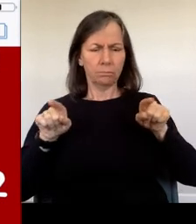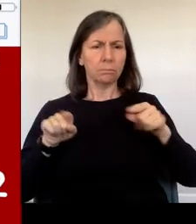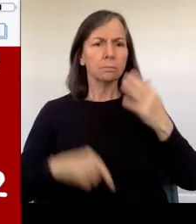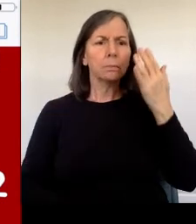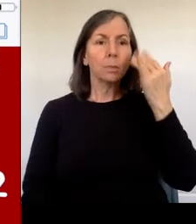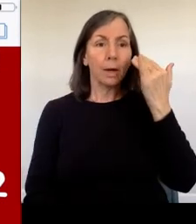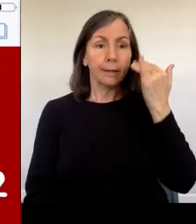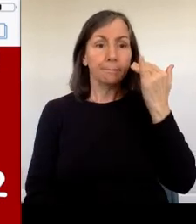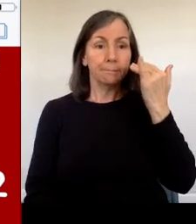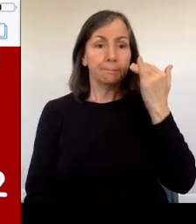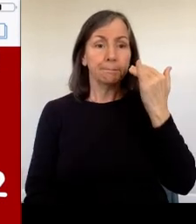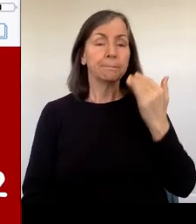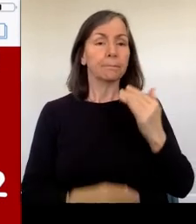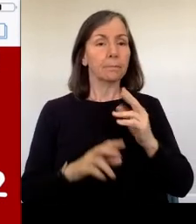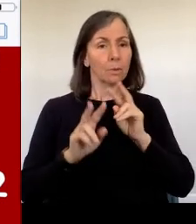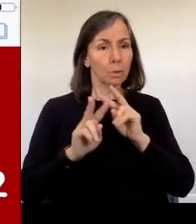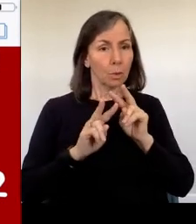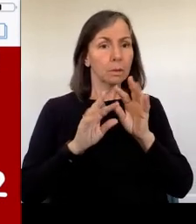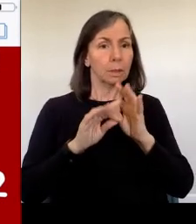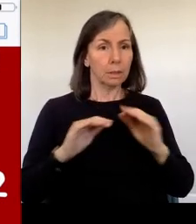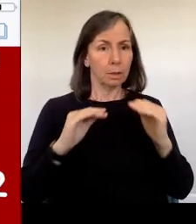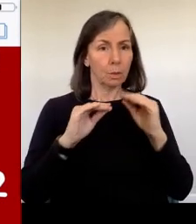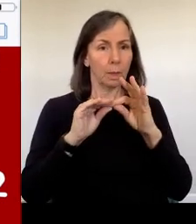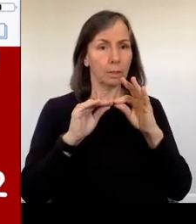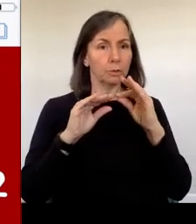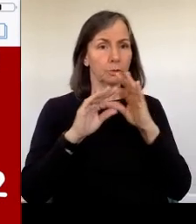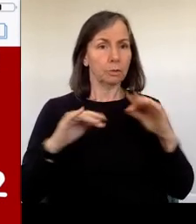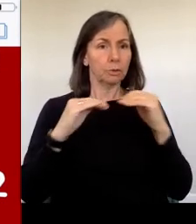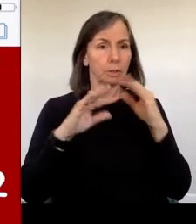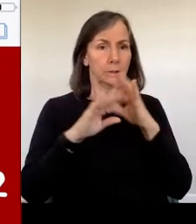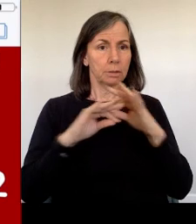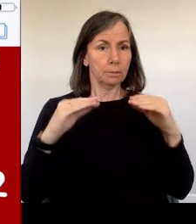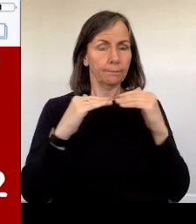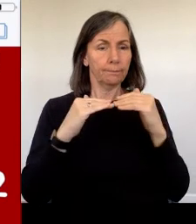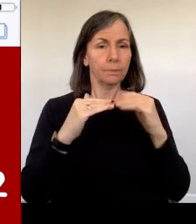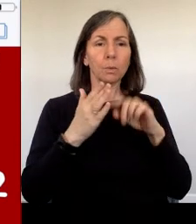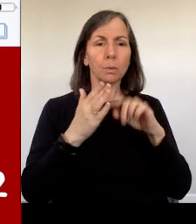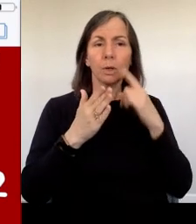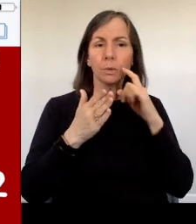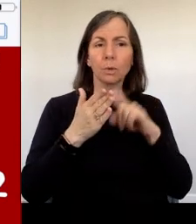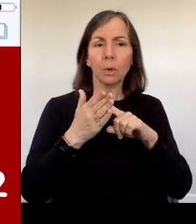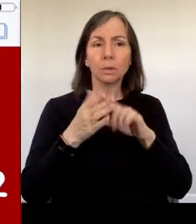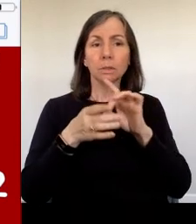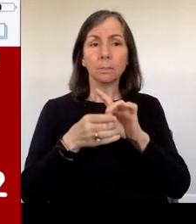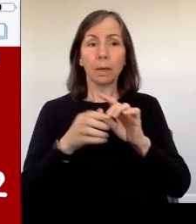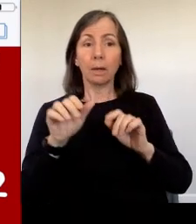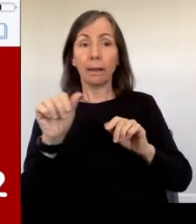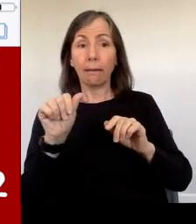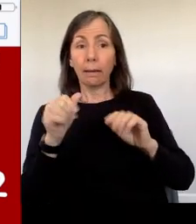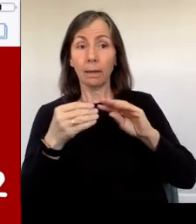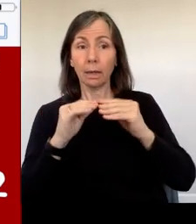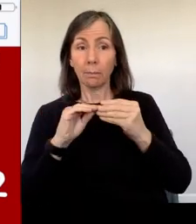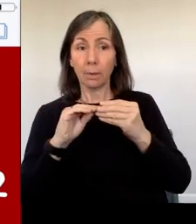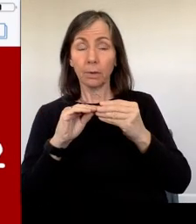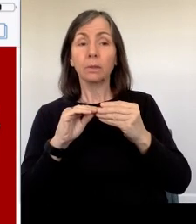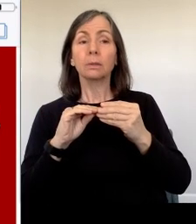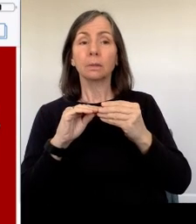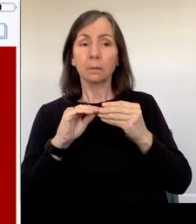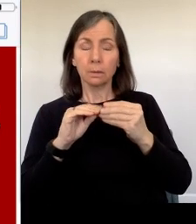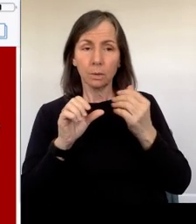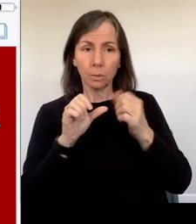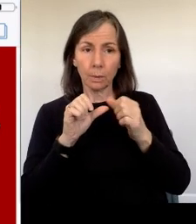Look at your equations. What do you notice about the A value? So remember